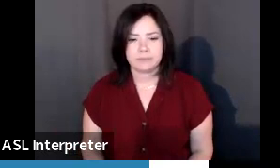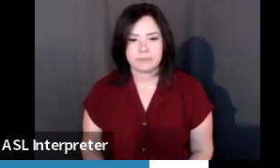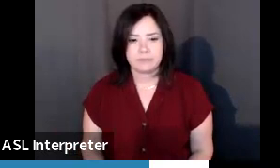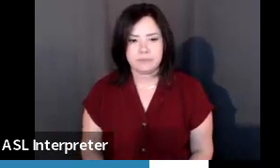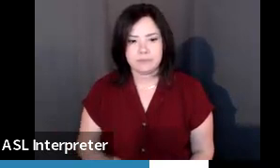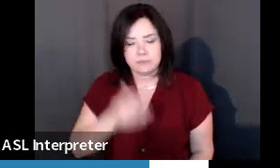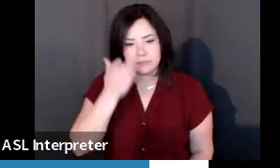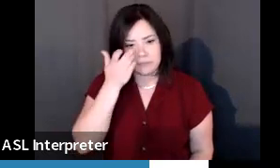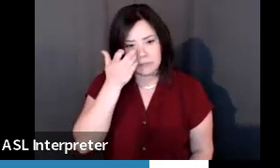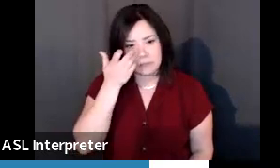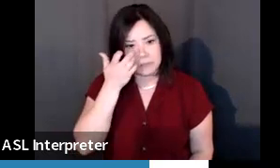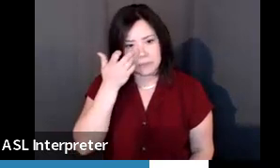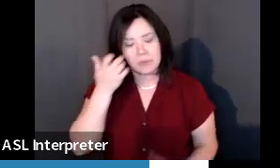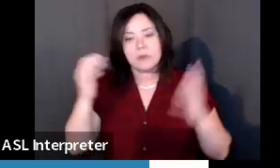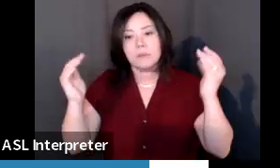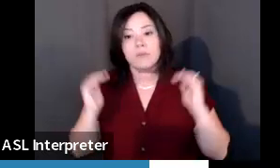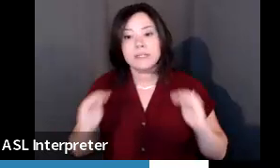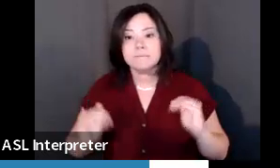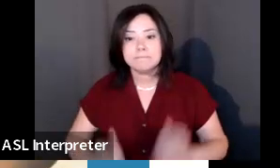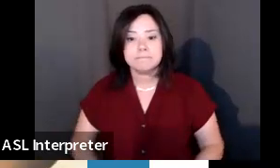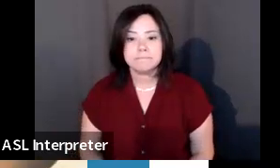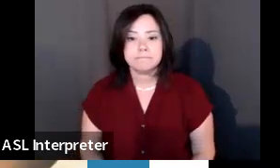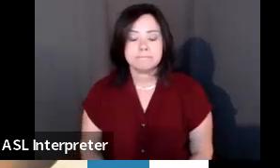All right, so I'm going to move to the next slide.